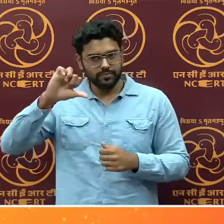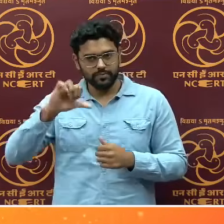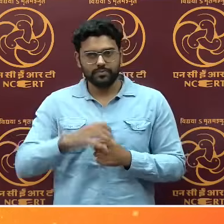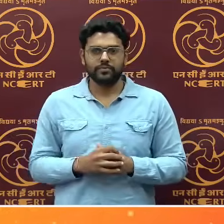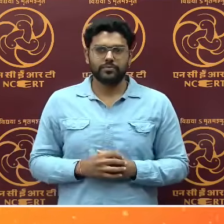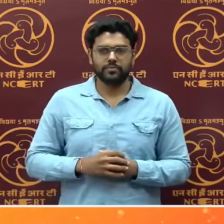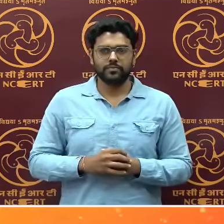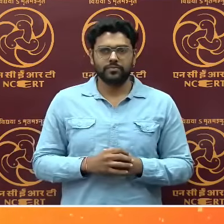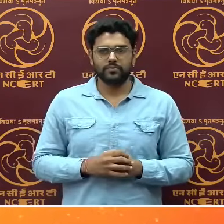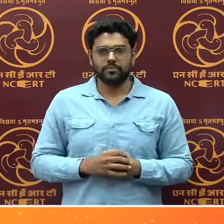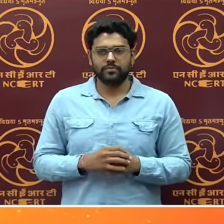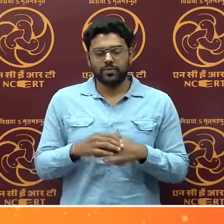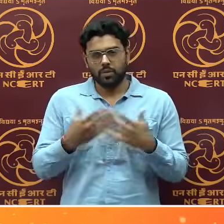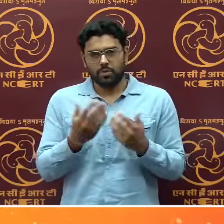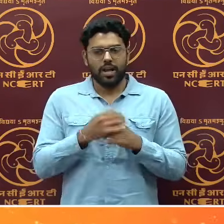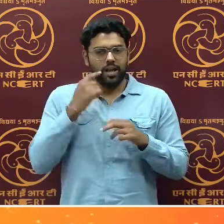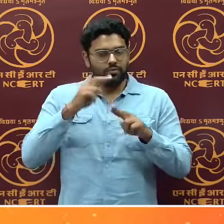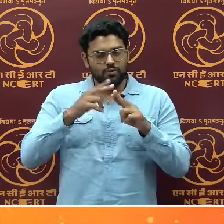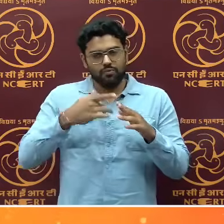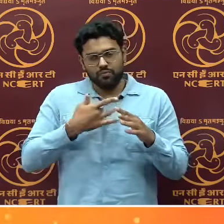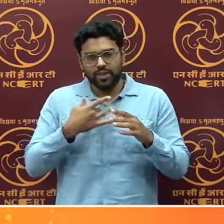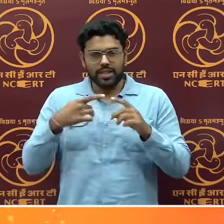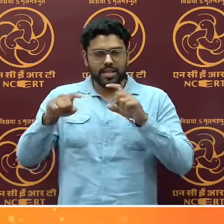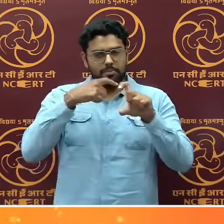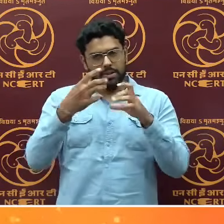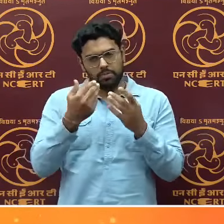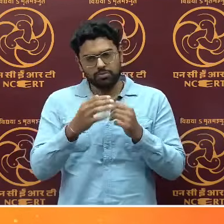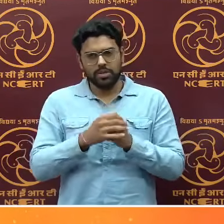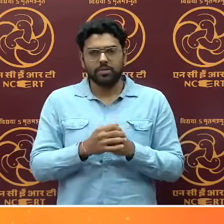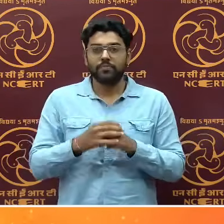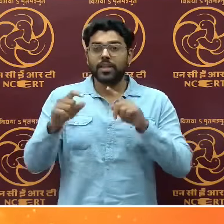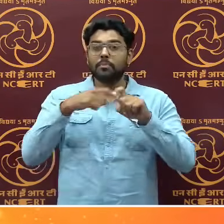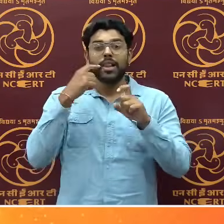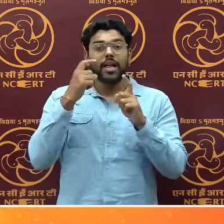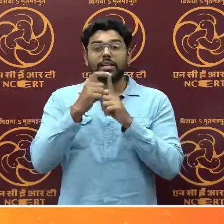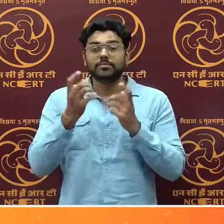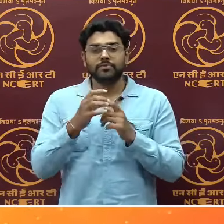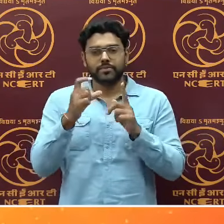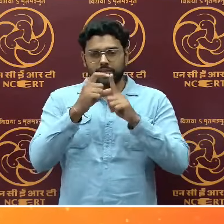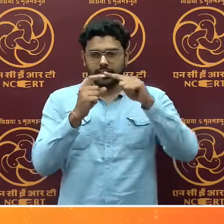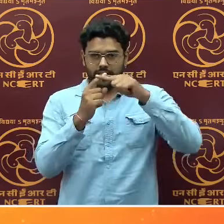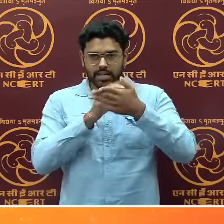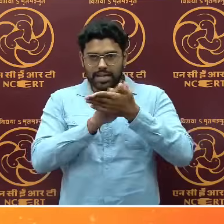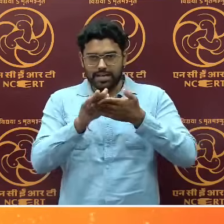8800440559. You can also write down to our mail ID, and ID is